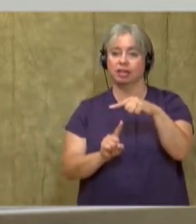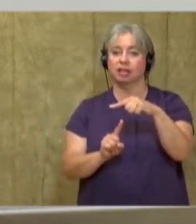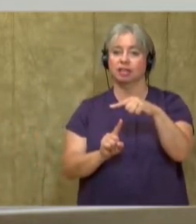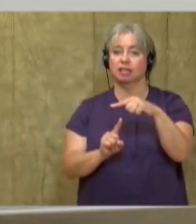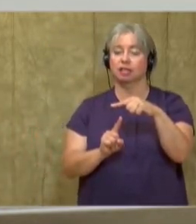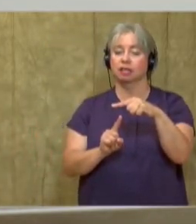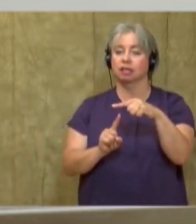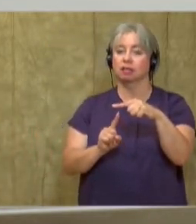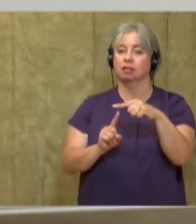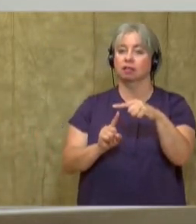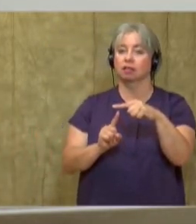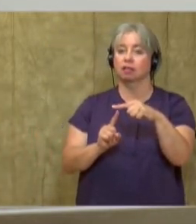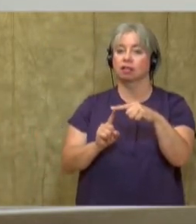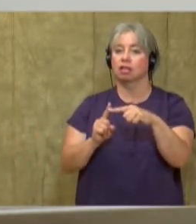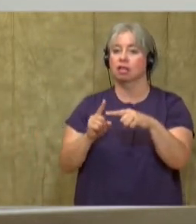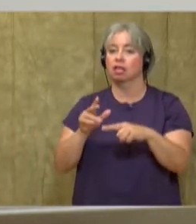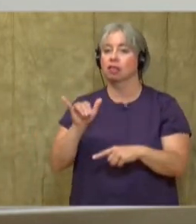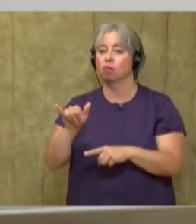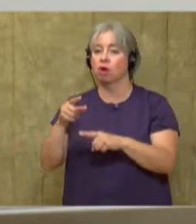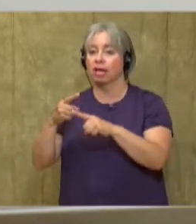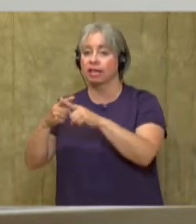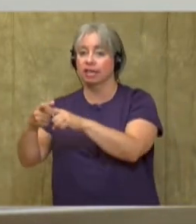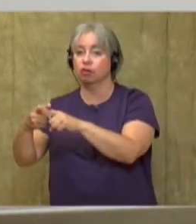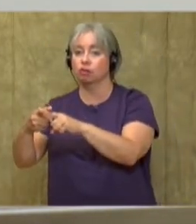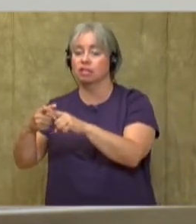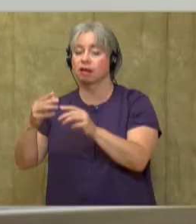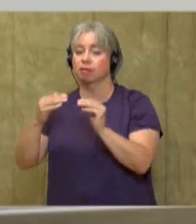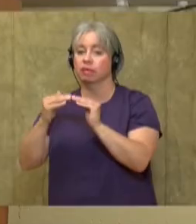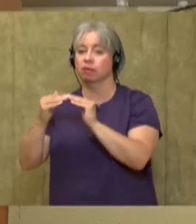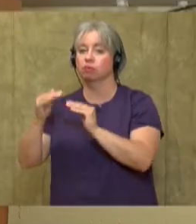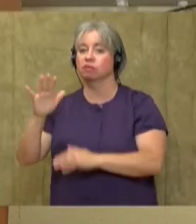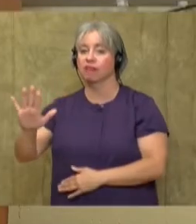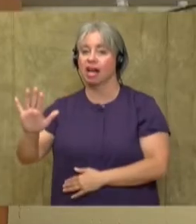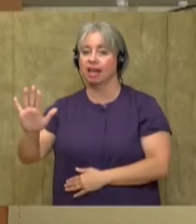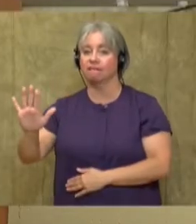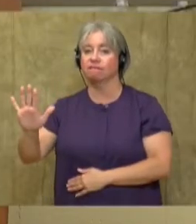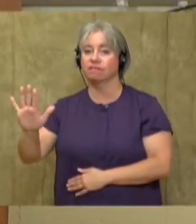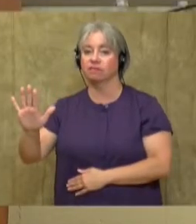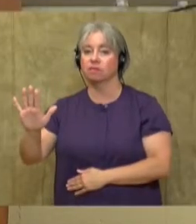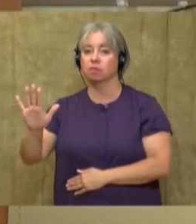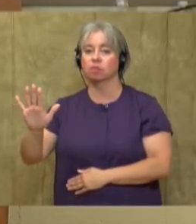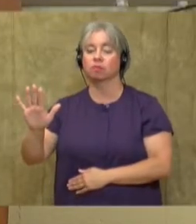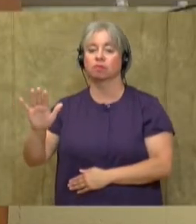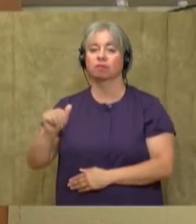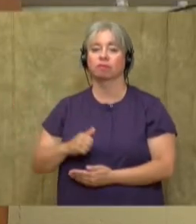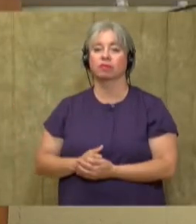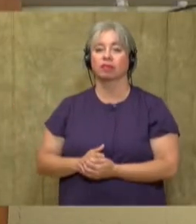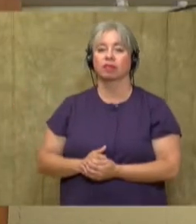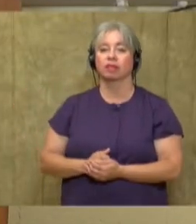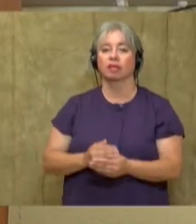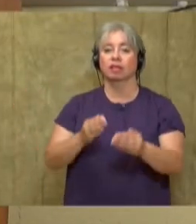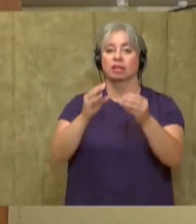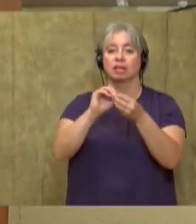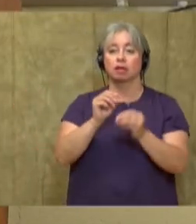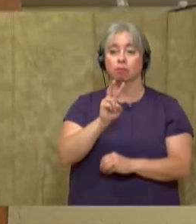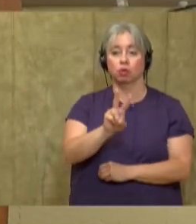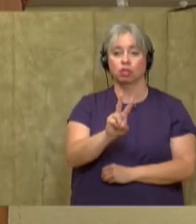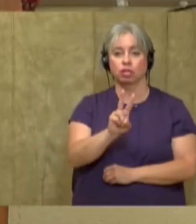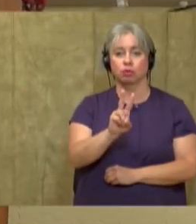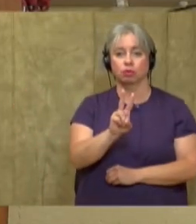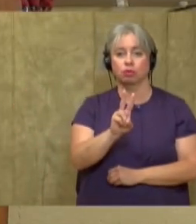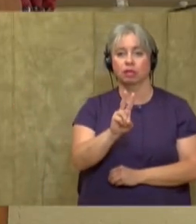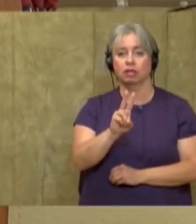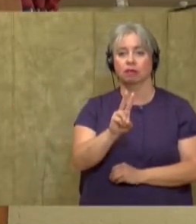my y-intercept would be 5. Good. What would my slope be on the second one? I have